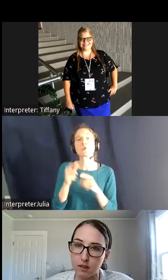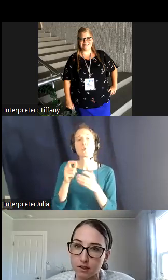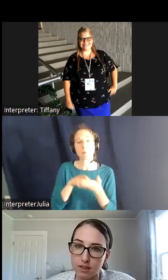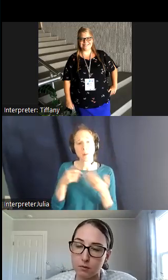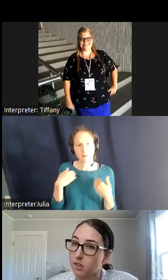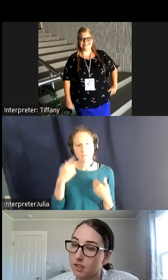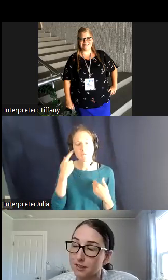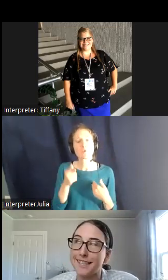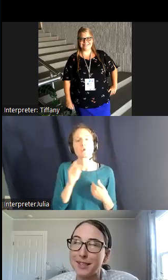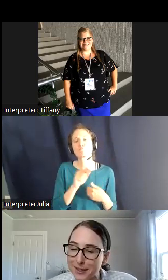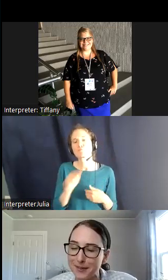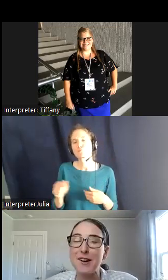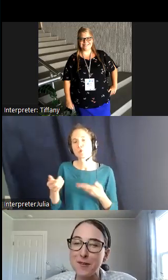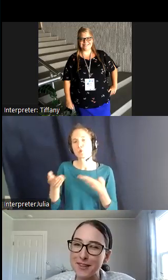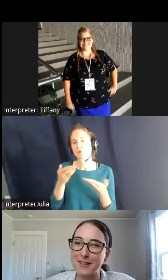service plan